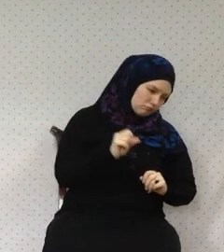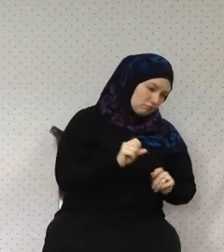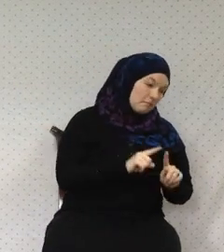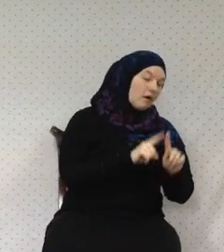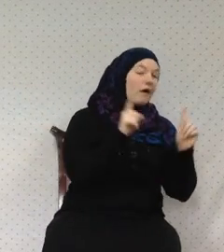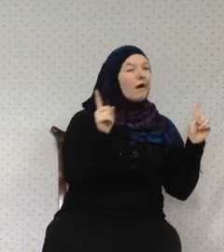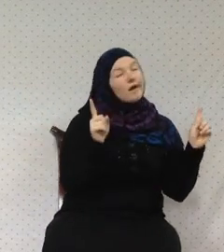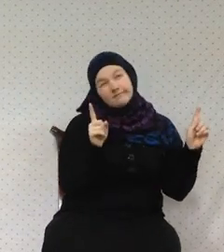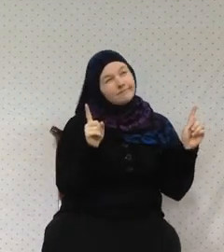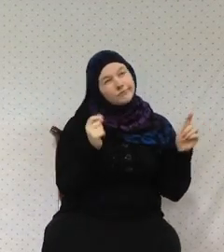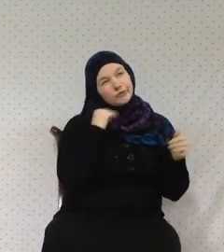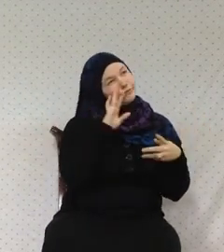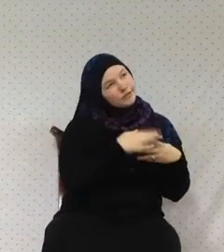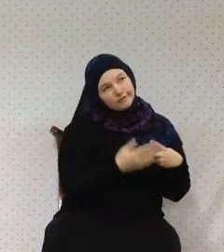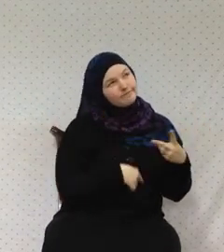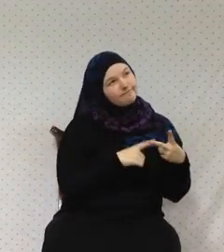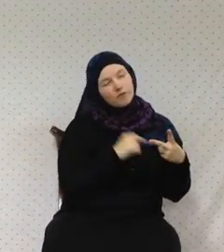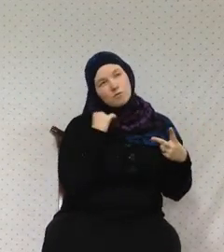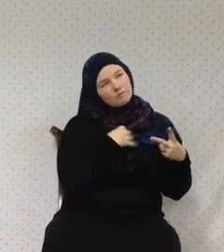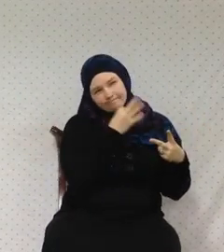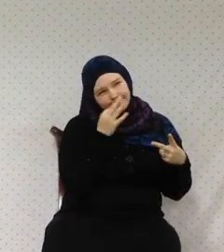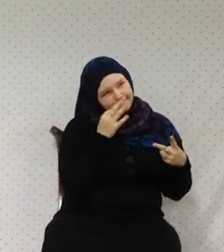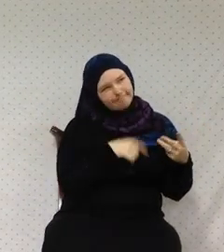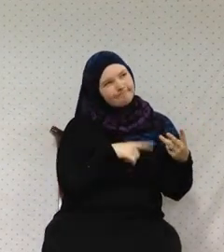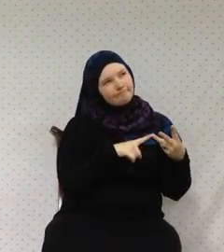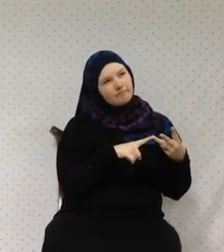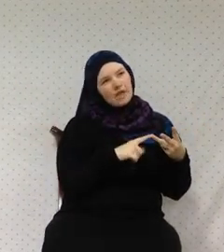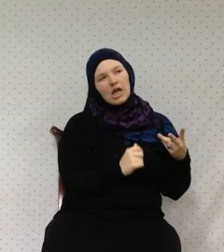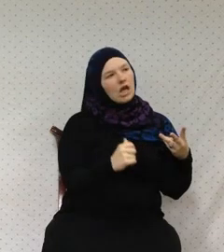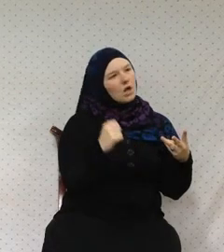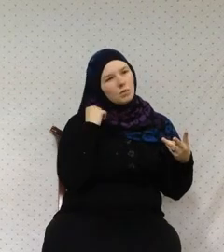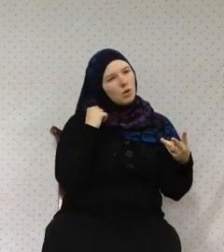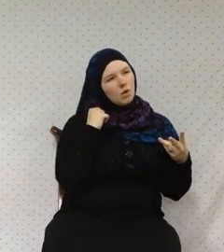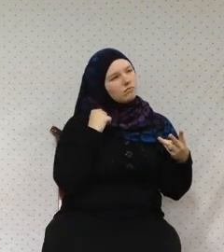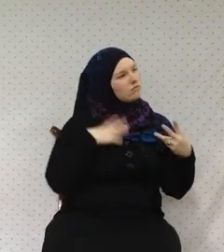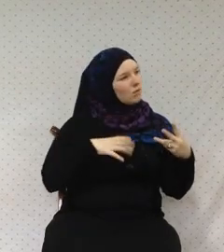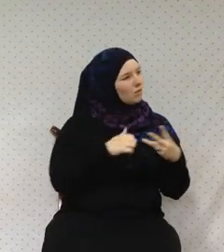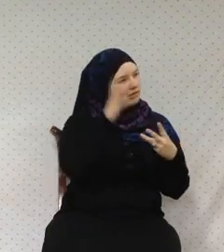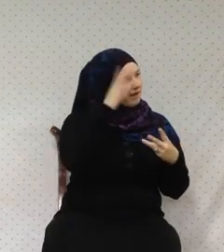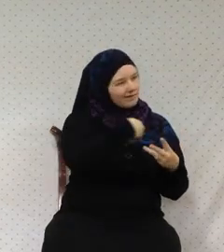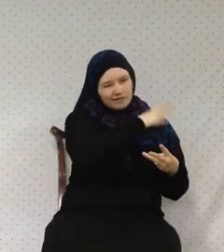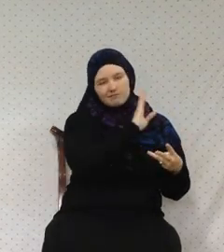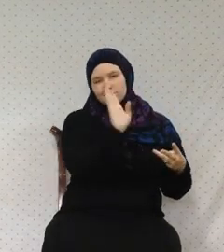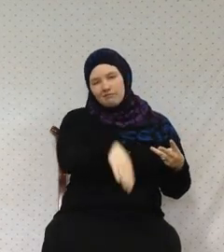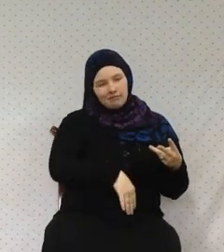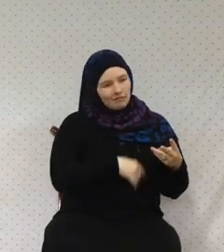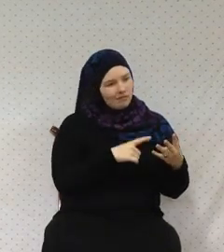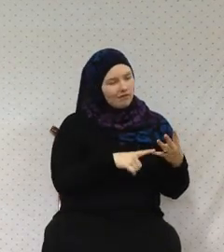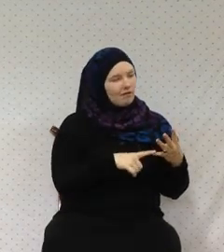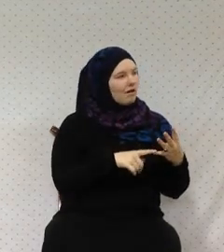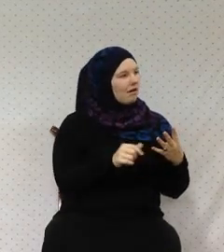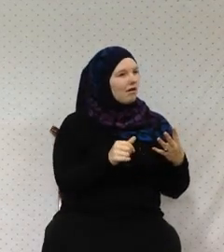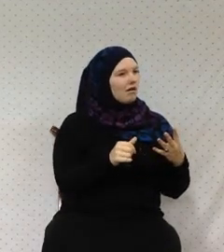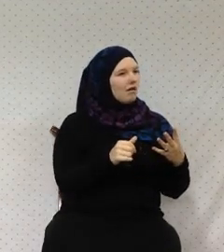but I will not do this. I am a Muslim, but I'm not going to dress the hijab that Allah mandated for